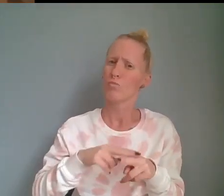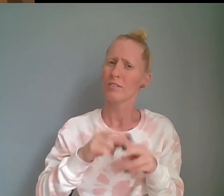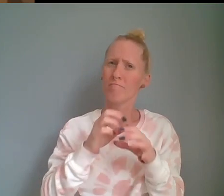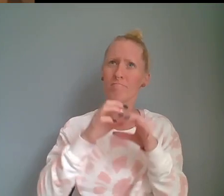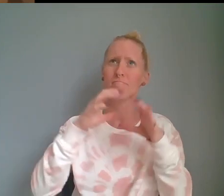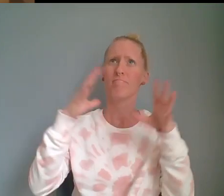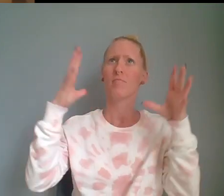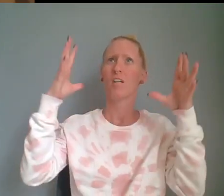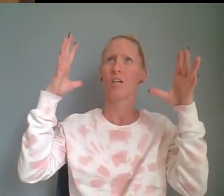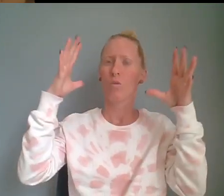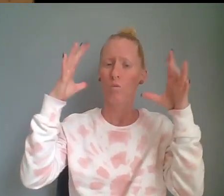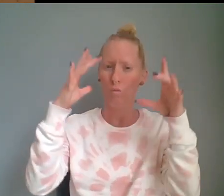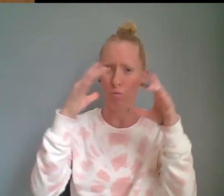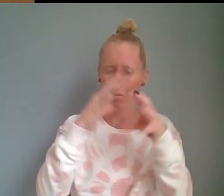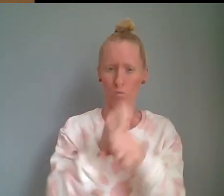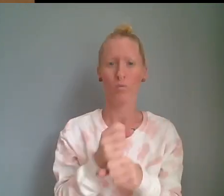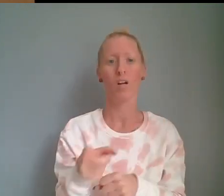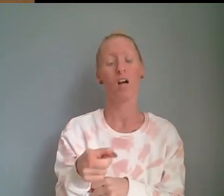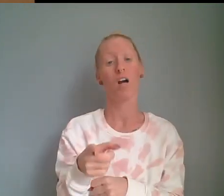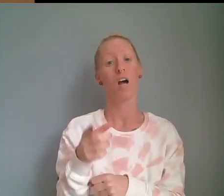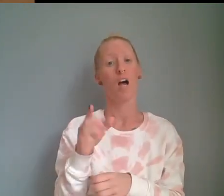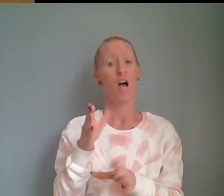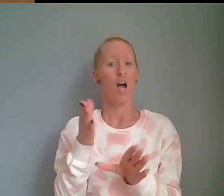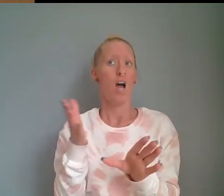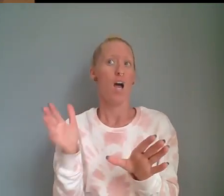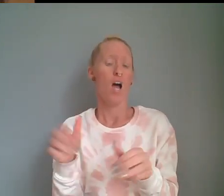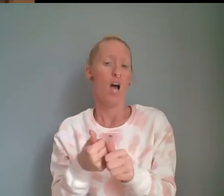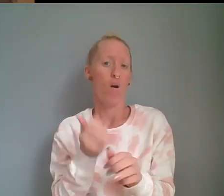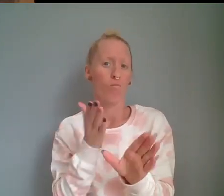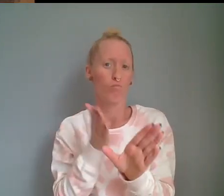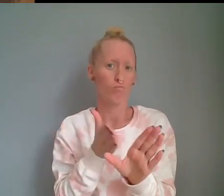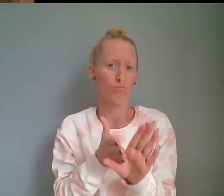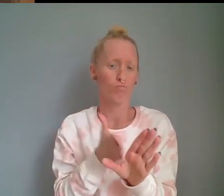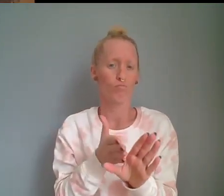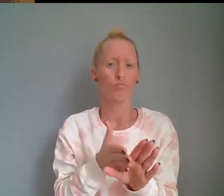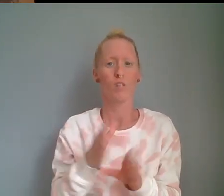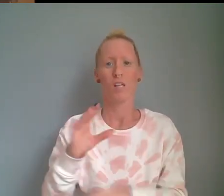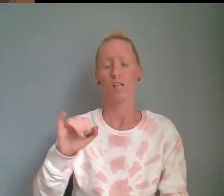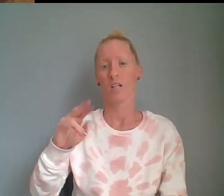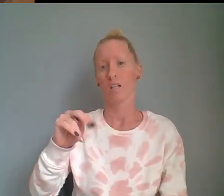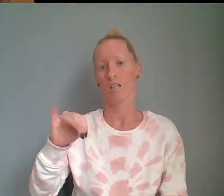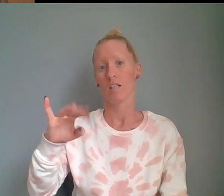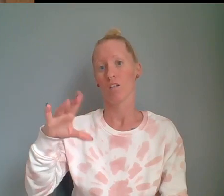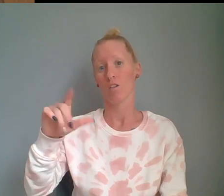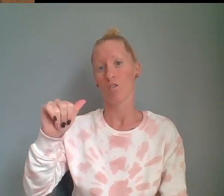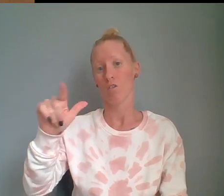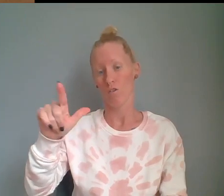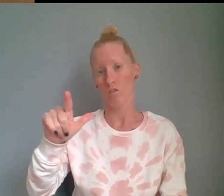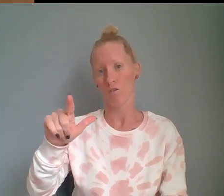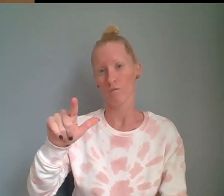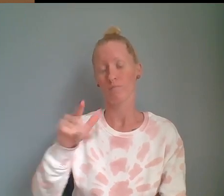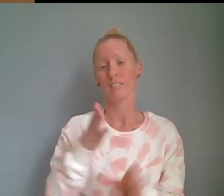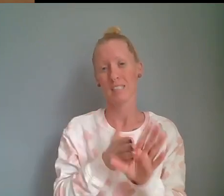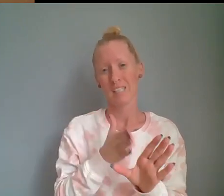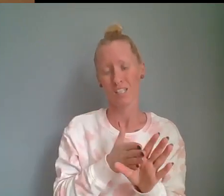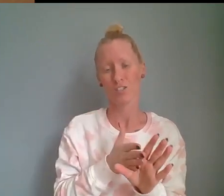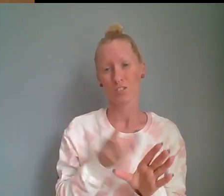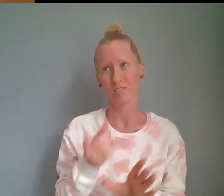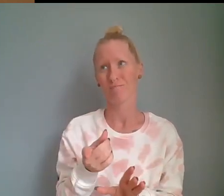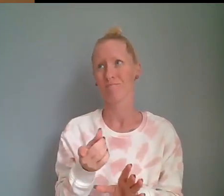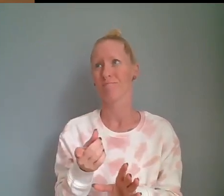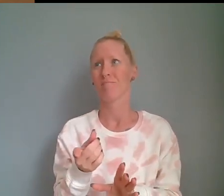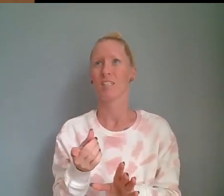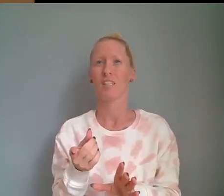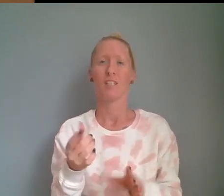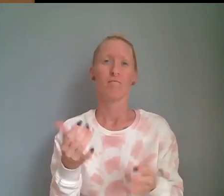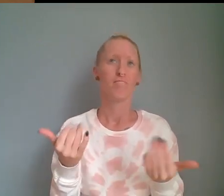of how modern clinical psychology looks at mental disorders, some of the ways we think about what constitutes a mental